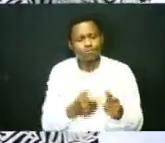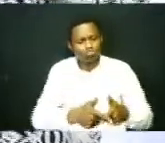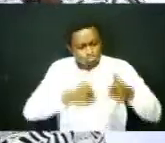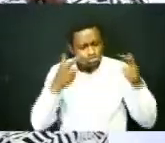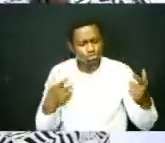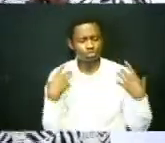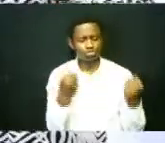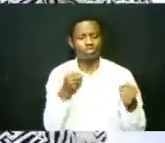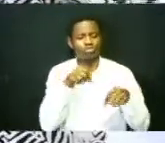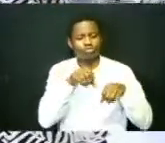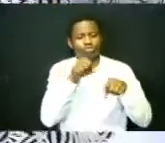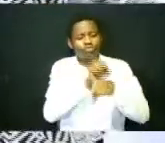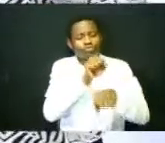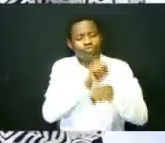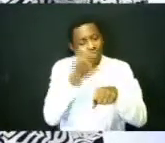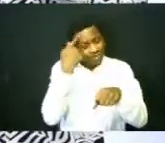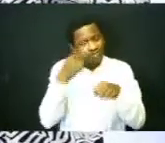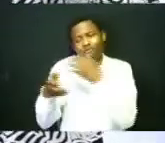Dearly